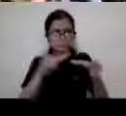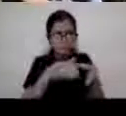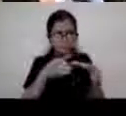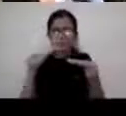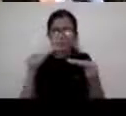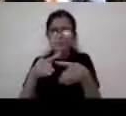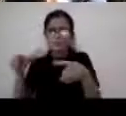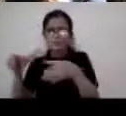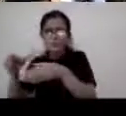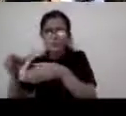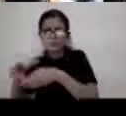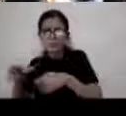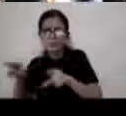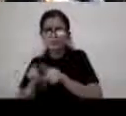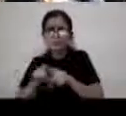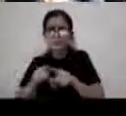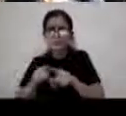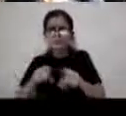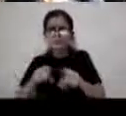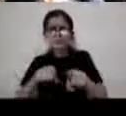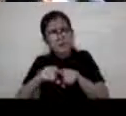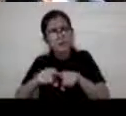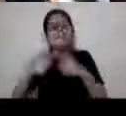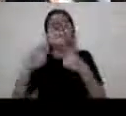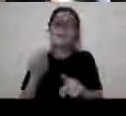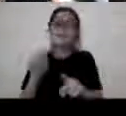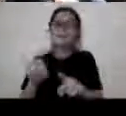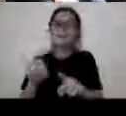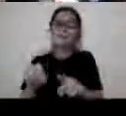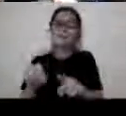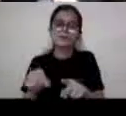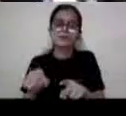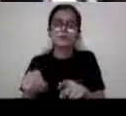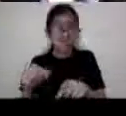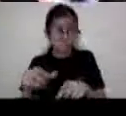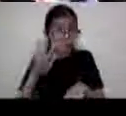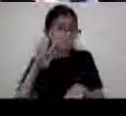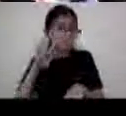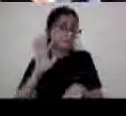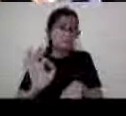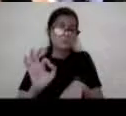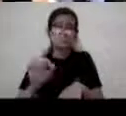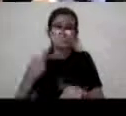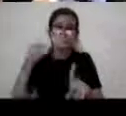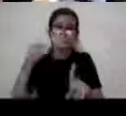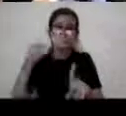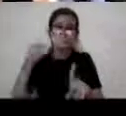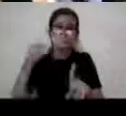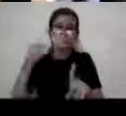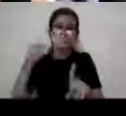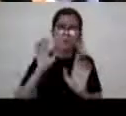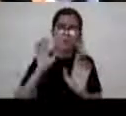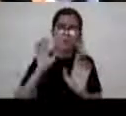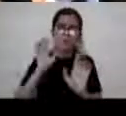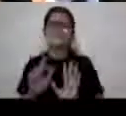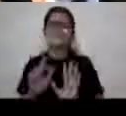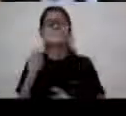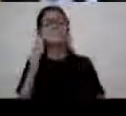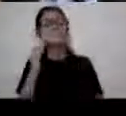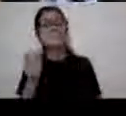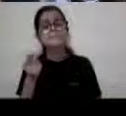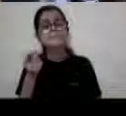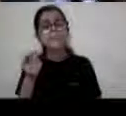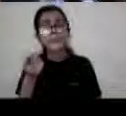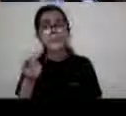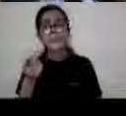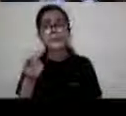Auschwitz was, for example, but it has been one of the most brutal ones, because that was the